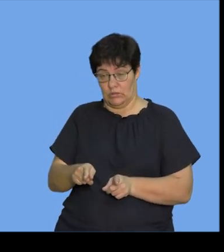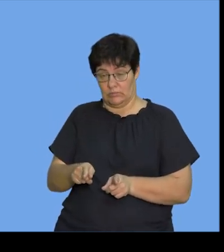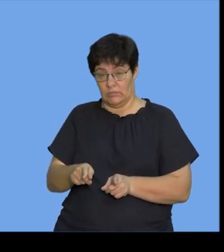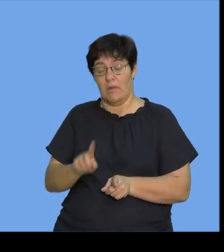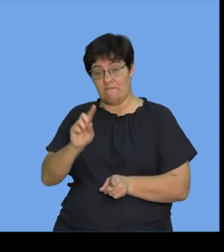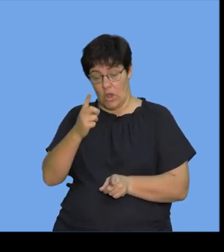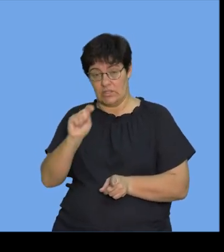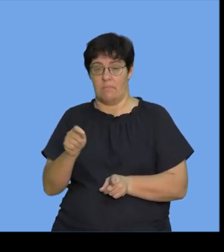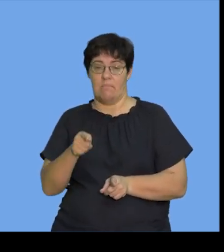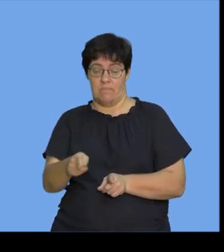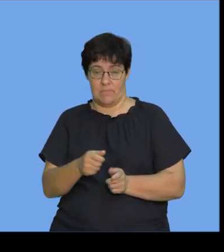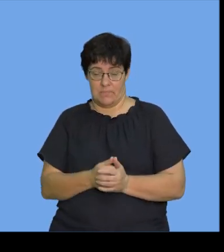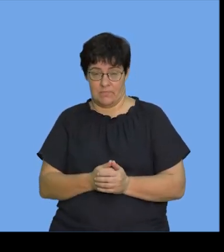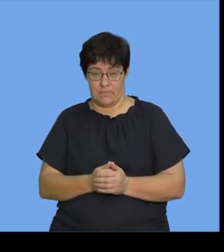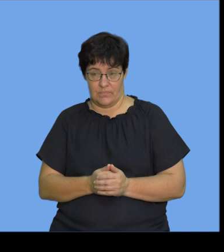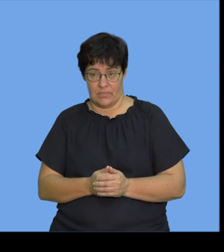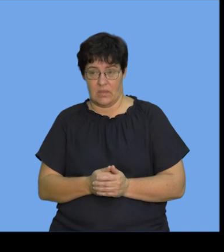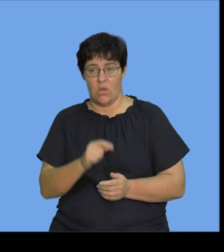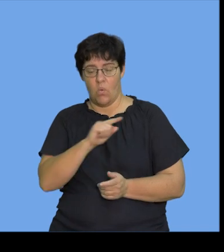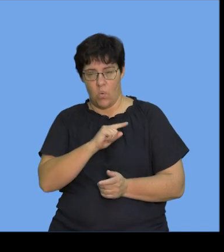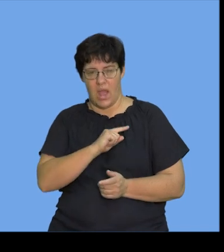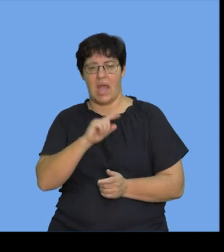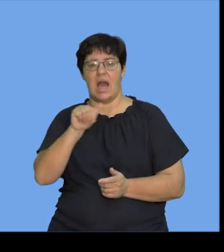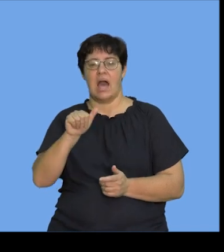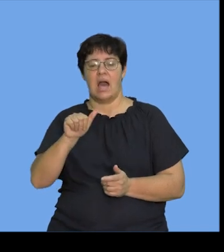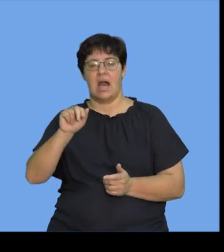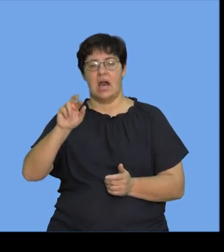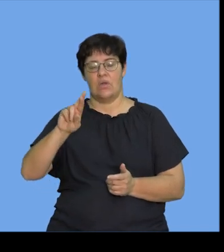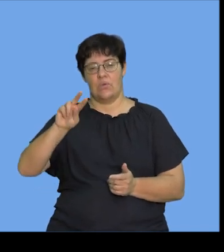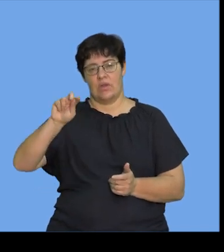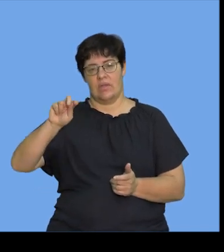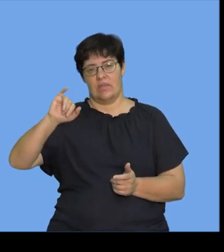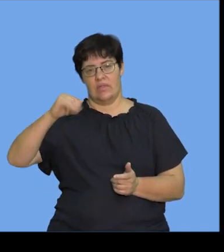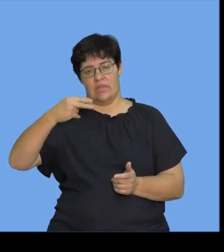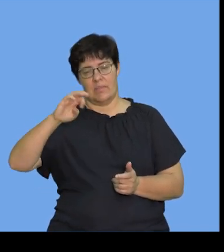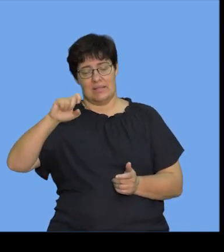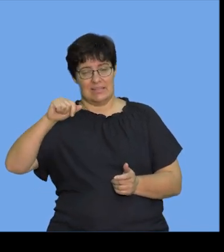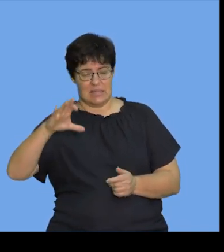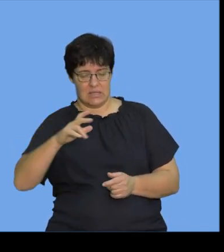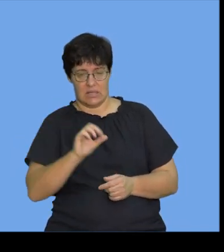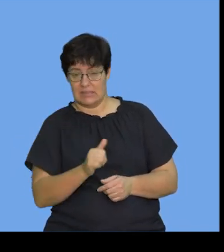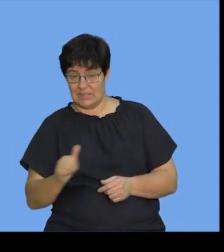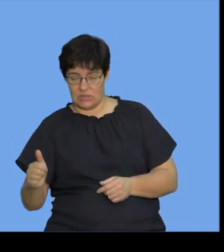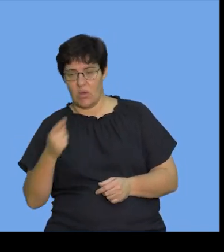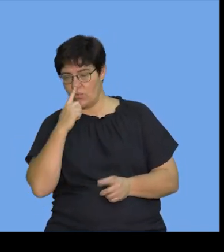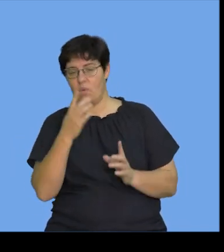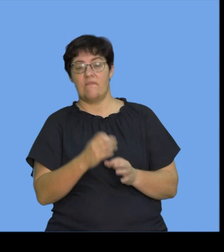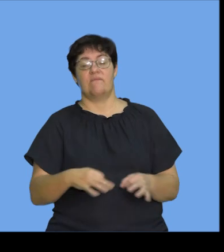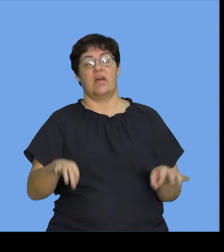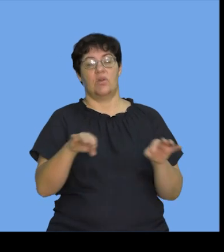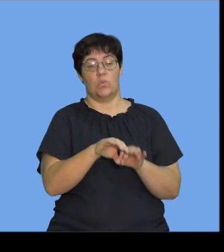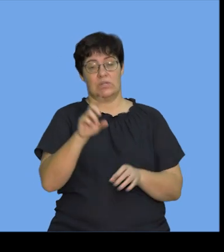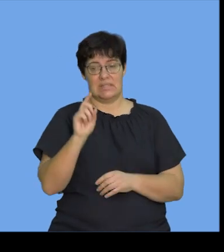to be. And because this is an arithmetic series, you then know already that the value of d